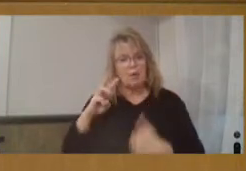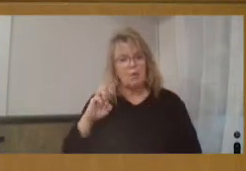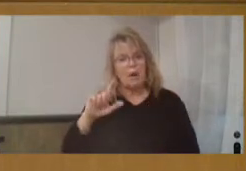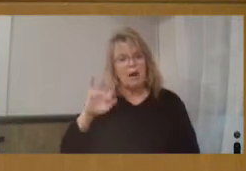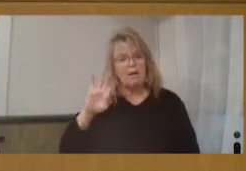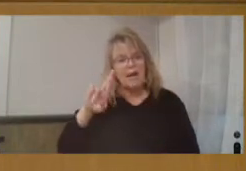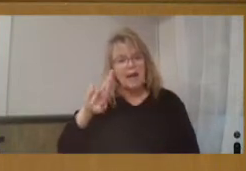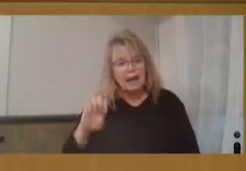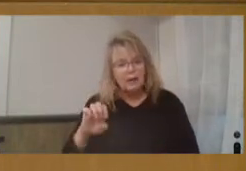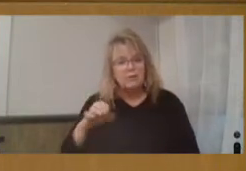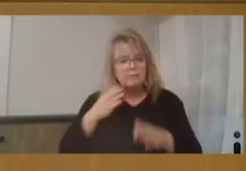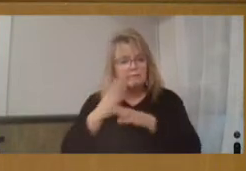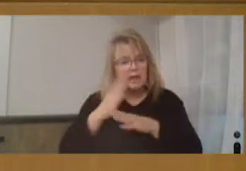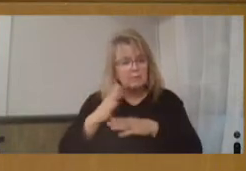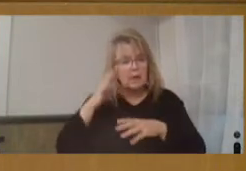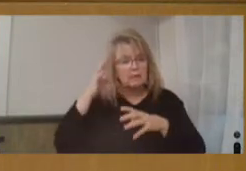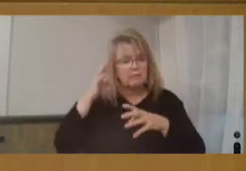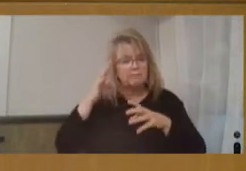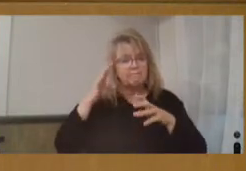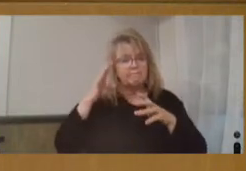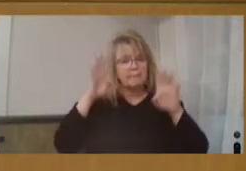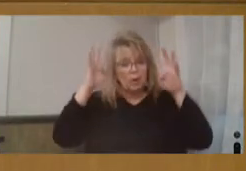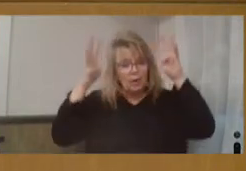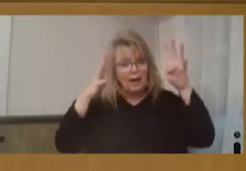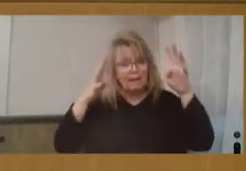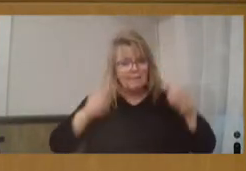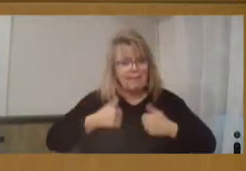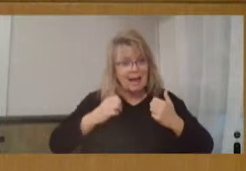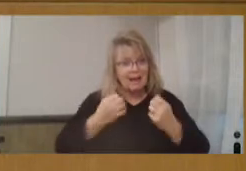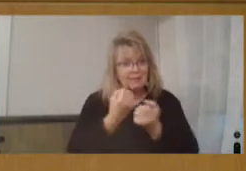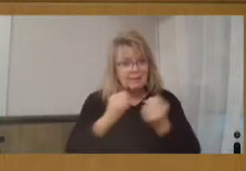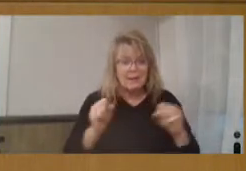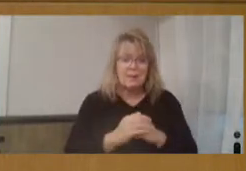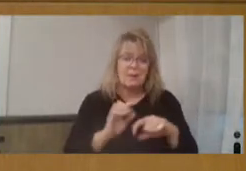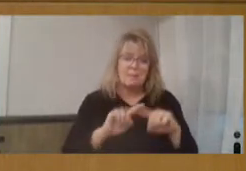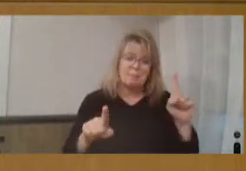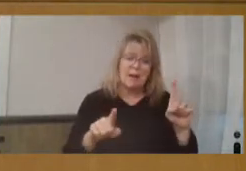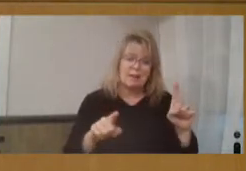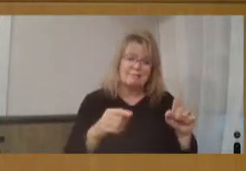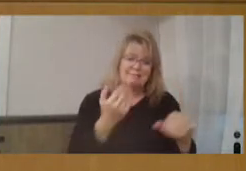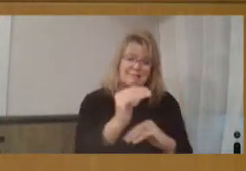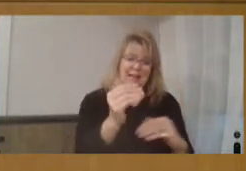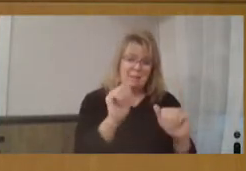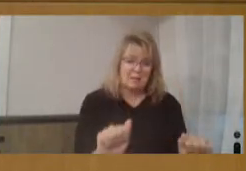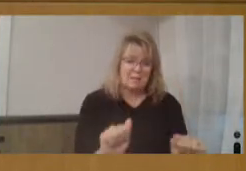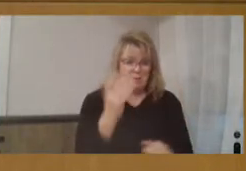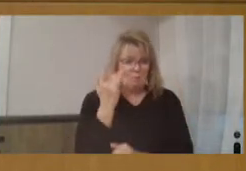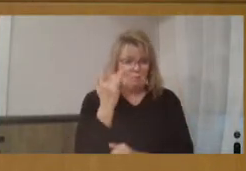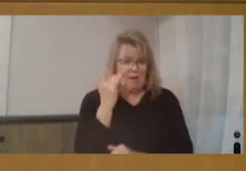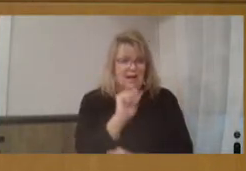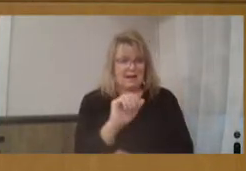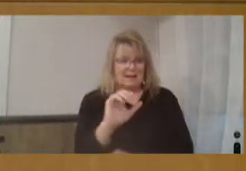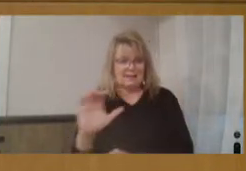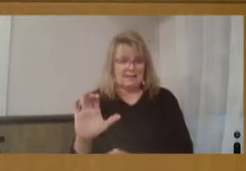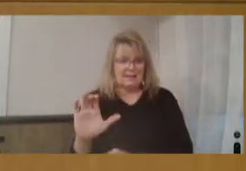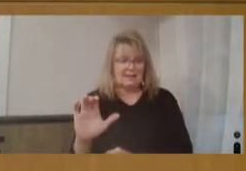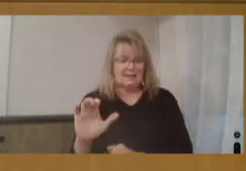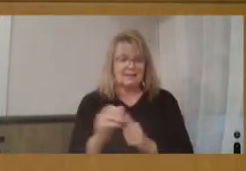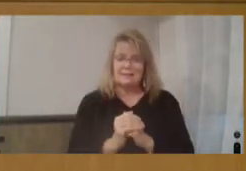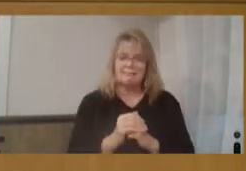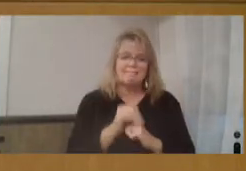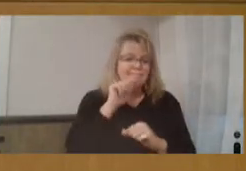and life-saving. However, their abilities are limited. Why? Because ACC is chronically